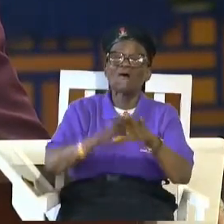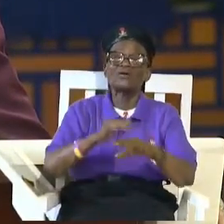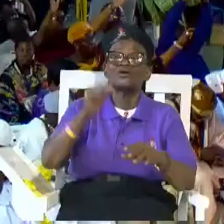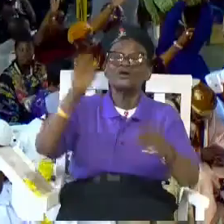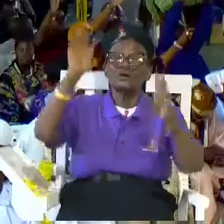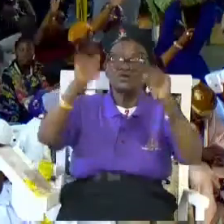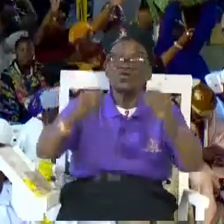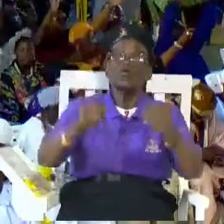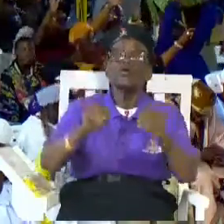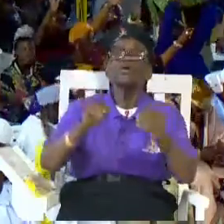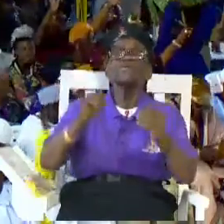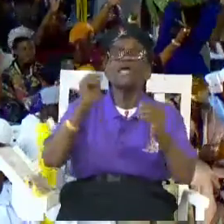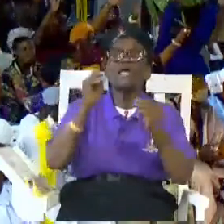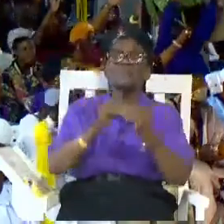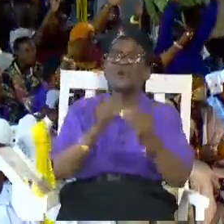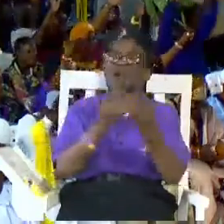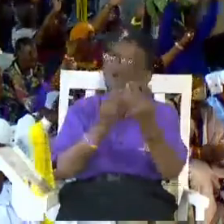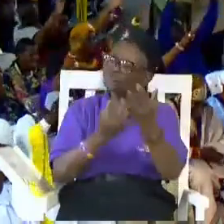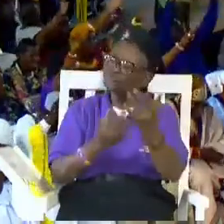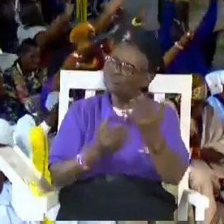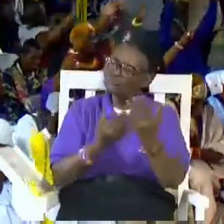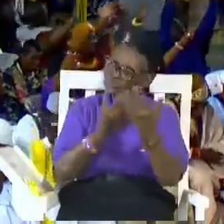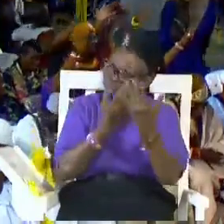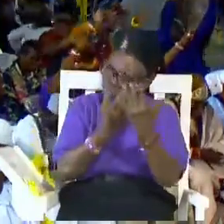more sorrow for you.